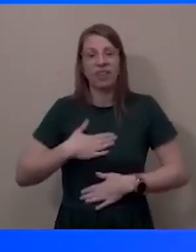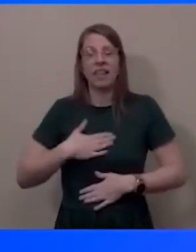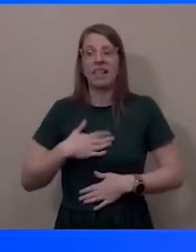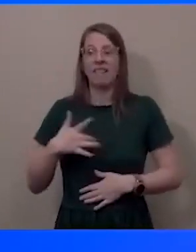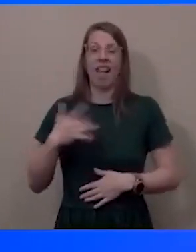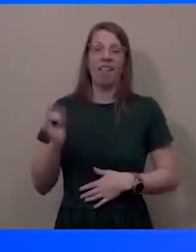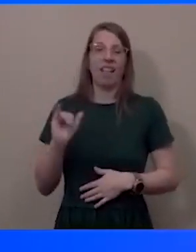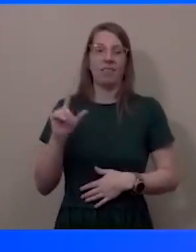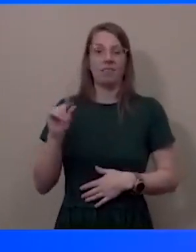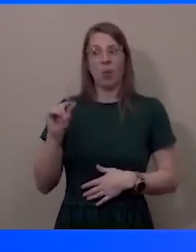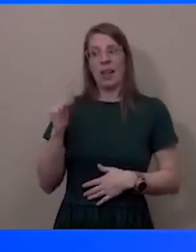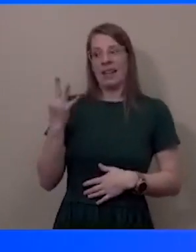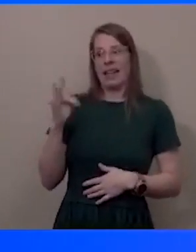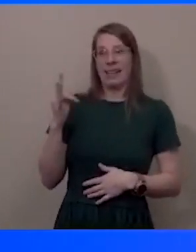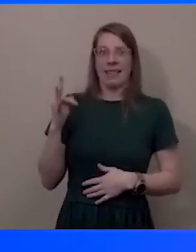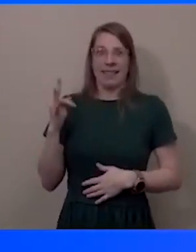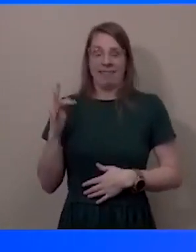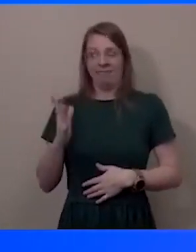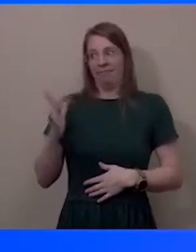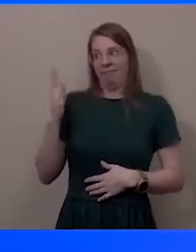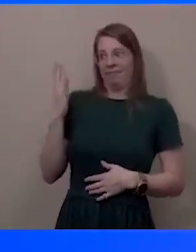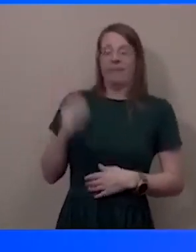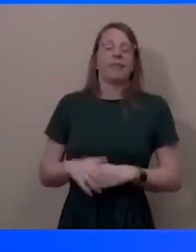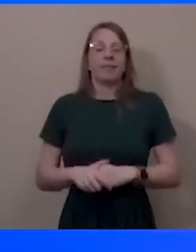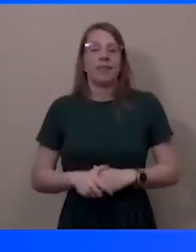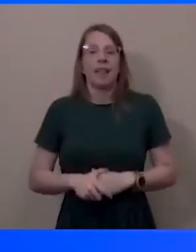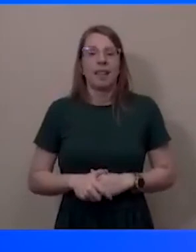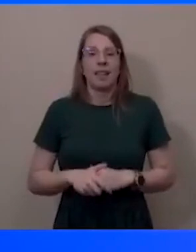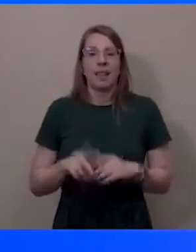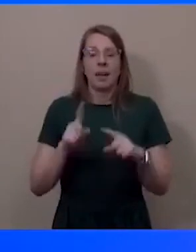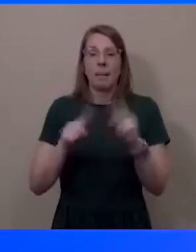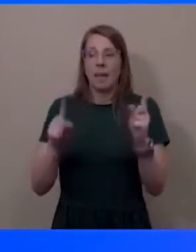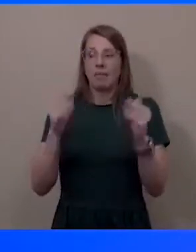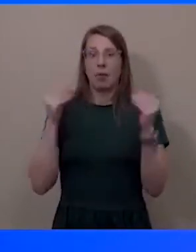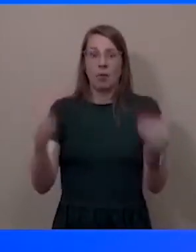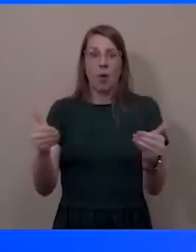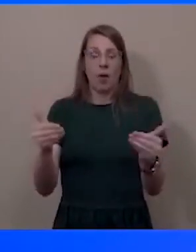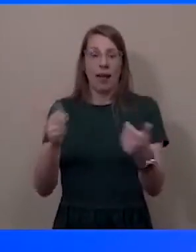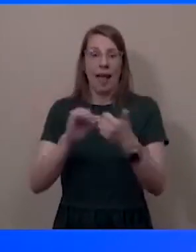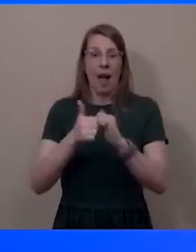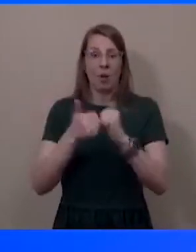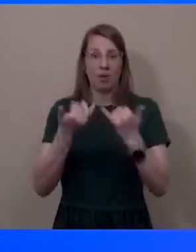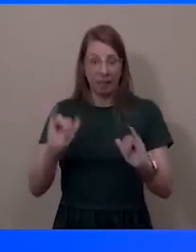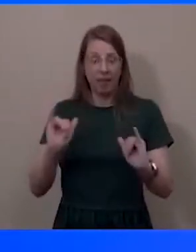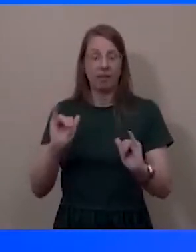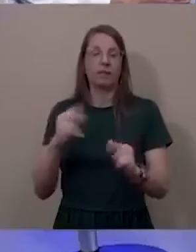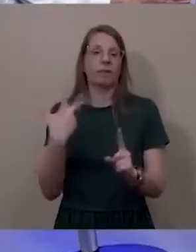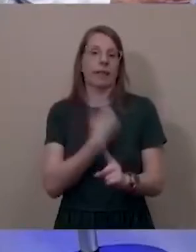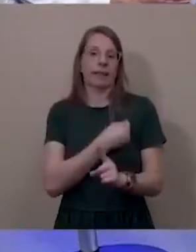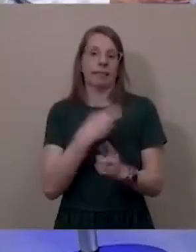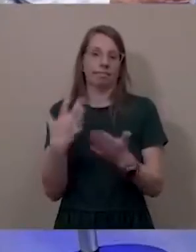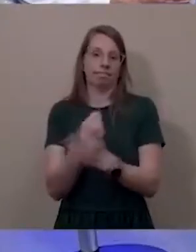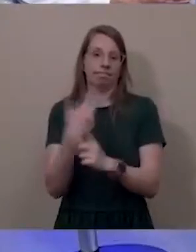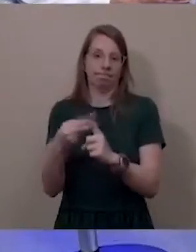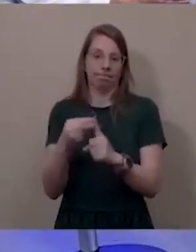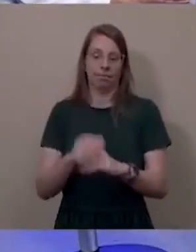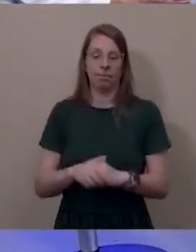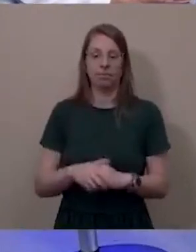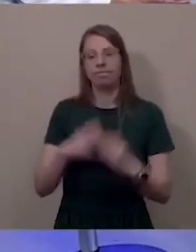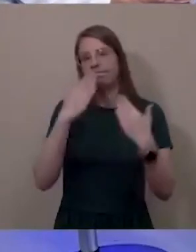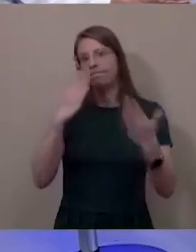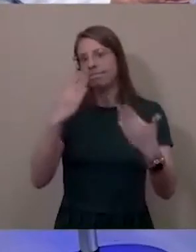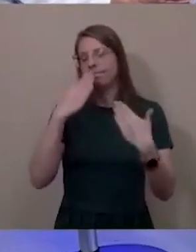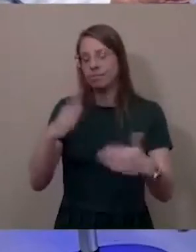2019. The only way moving forward to continue to be able to do that is vaccination, so please continue to get vaccinated. I just want to say thanks to everybody